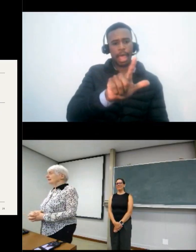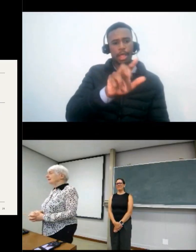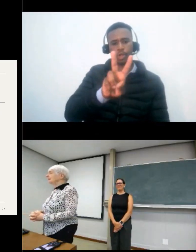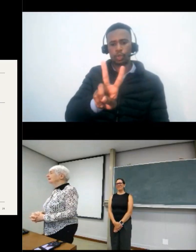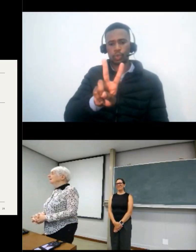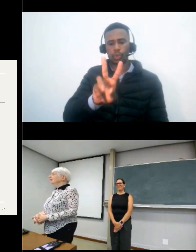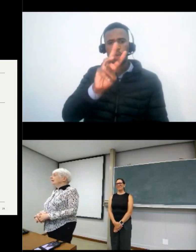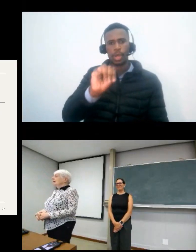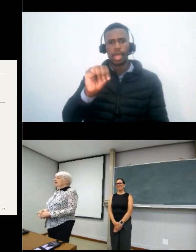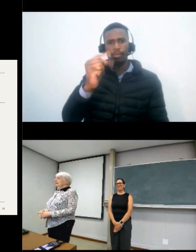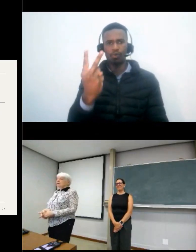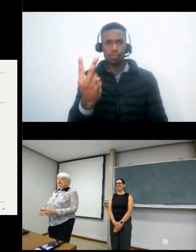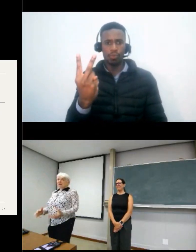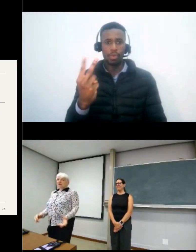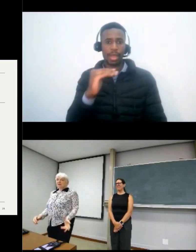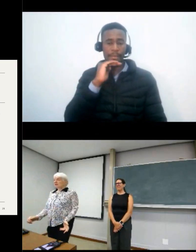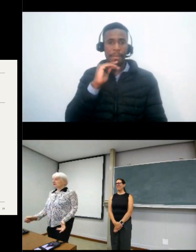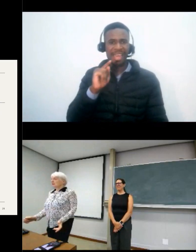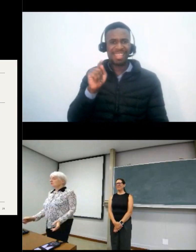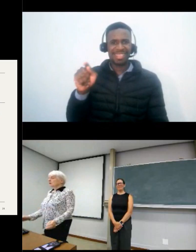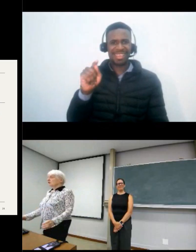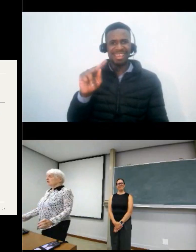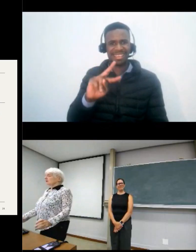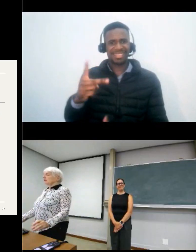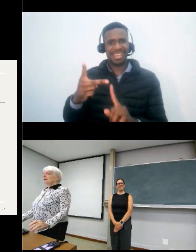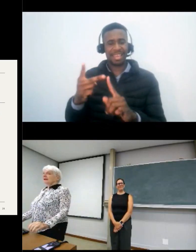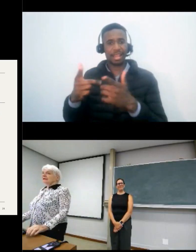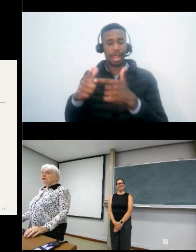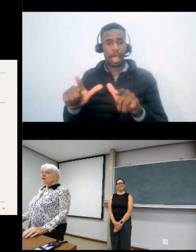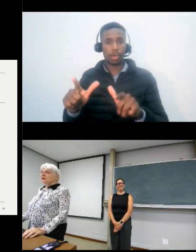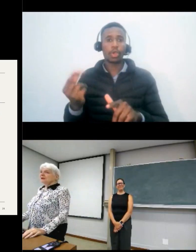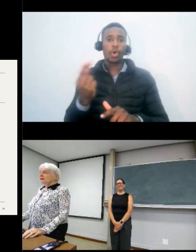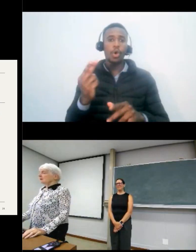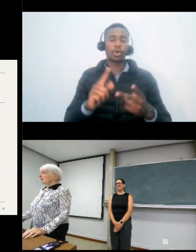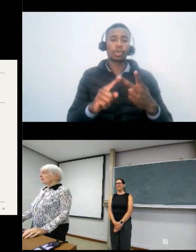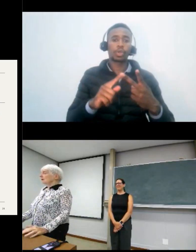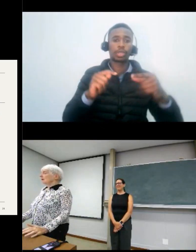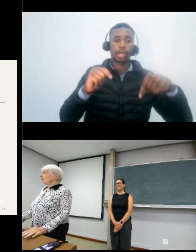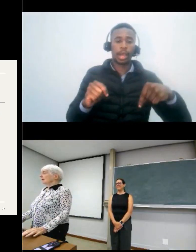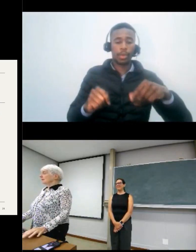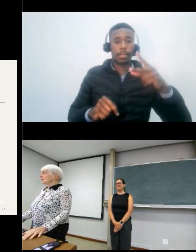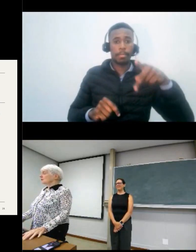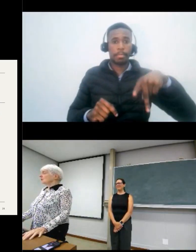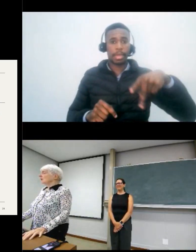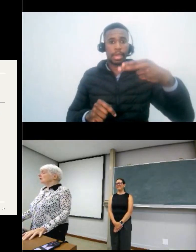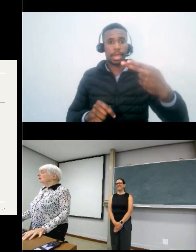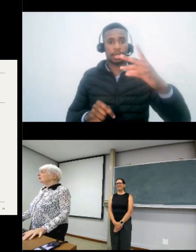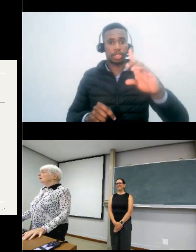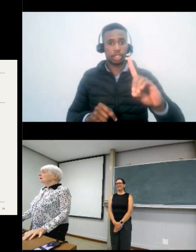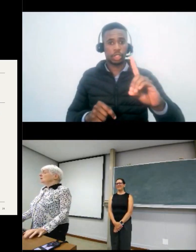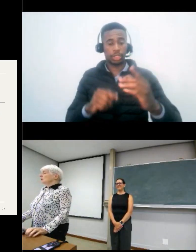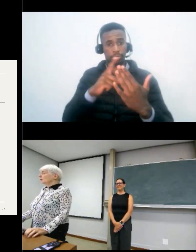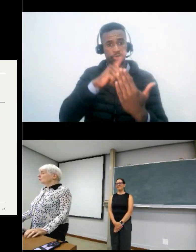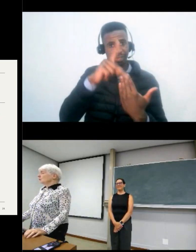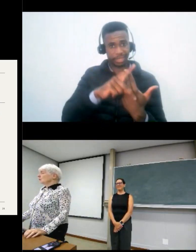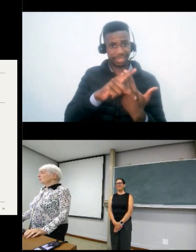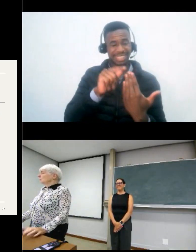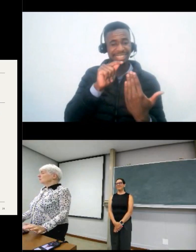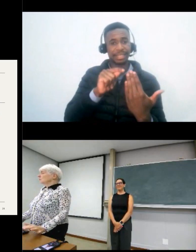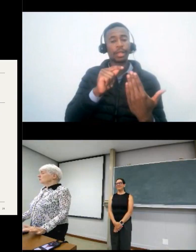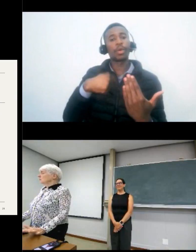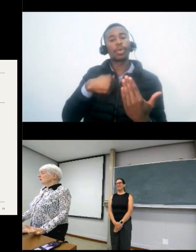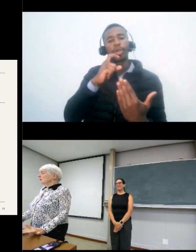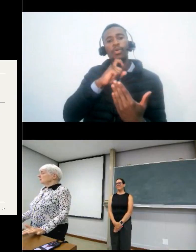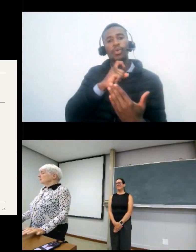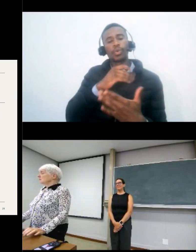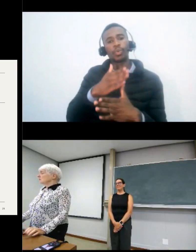second modality. Current PhD project, again using the SRT, but